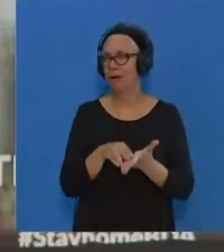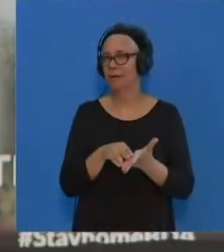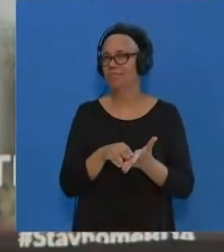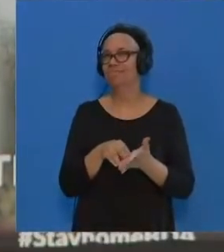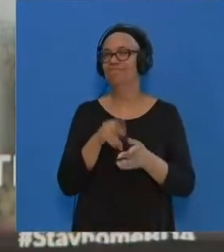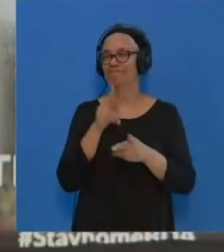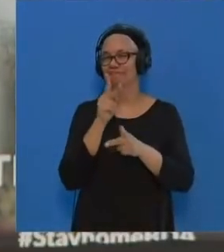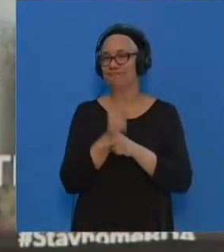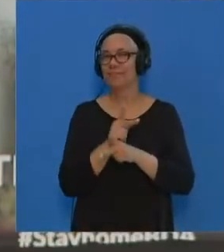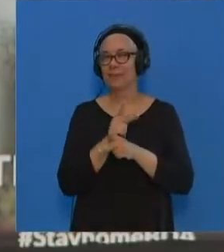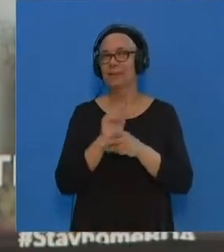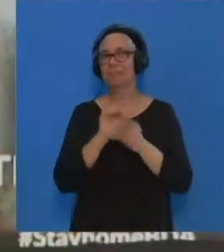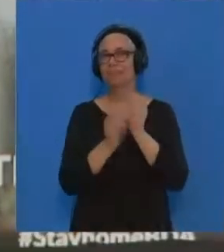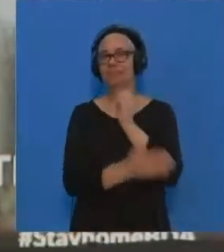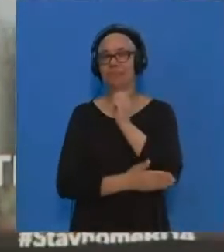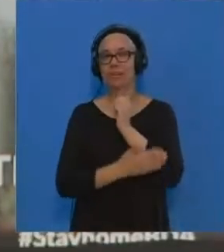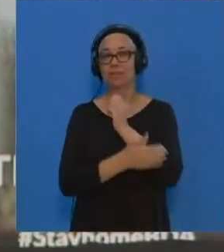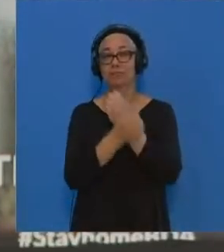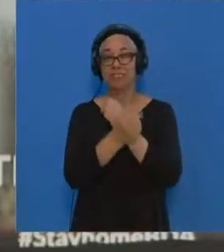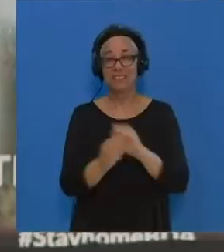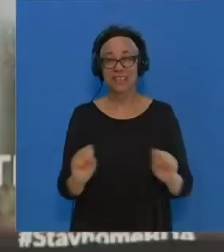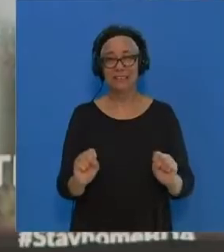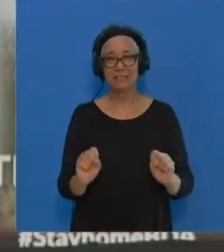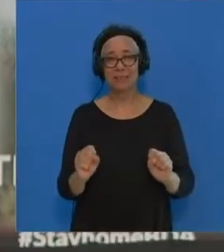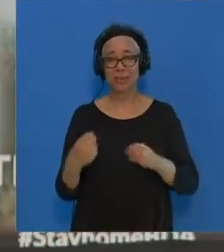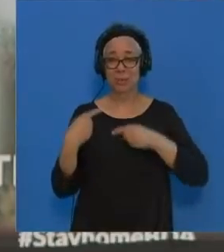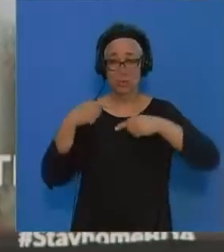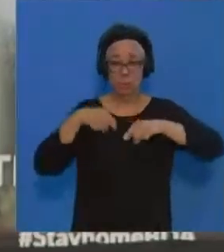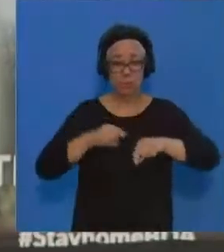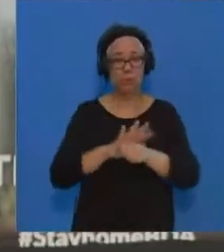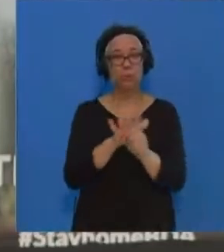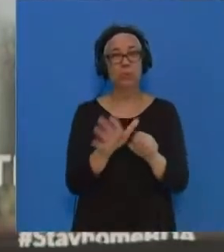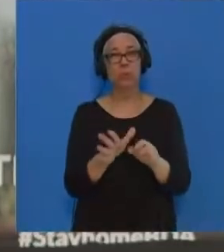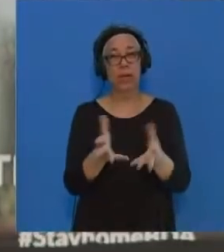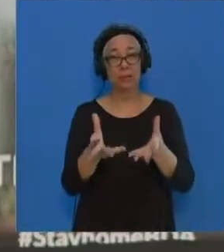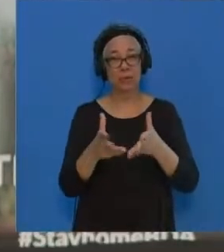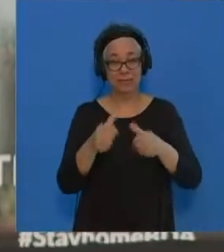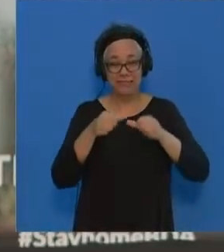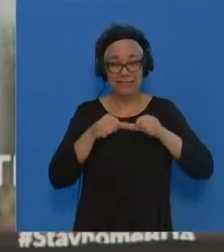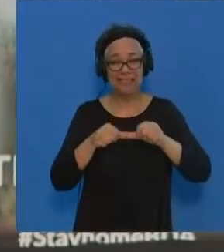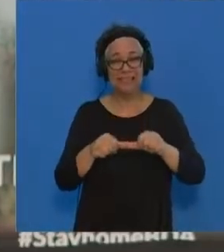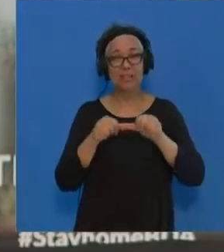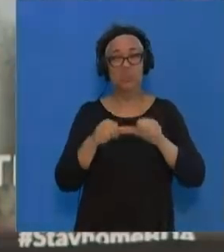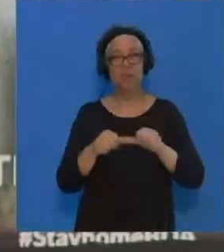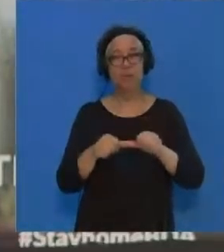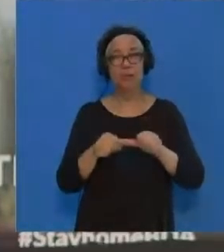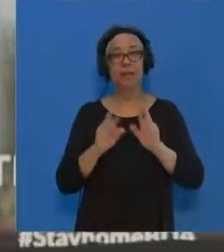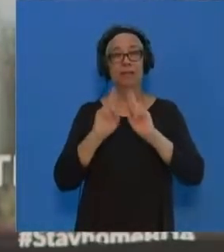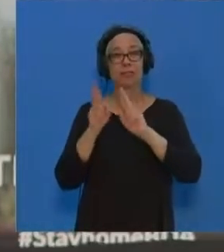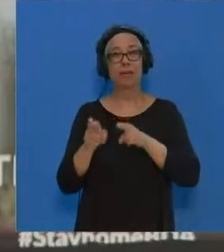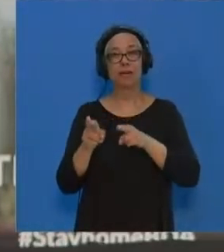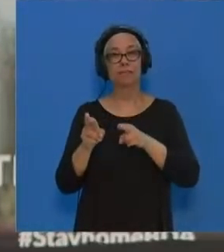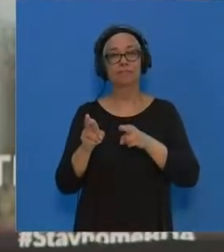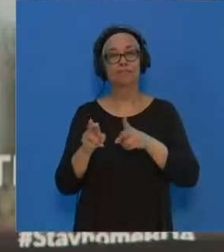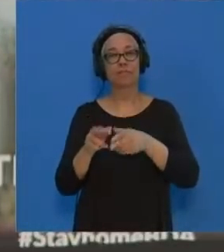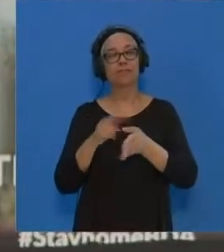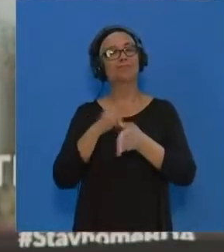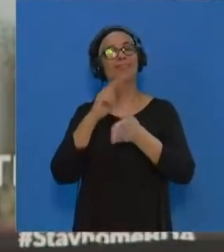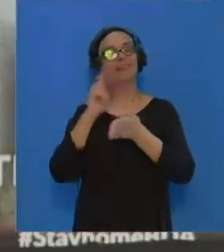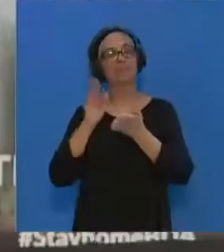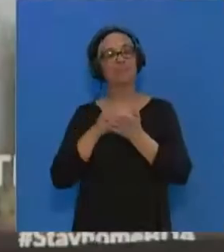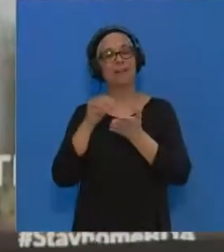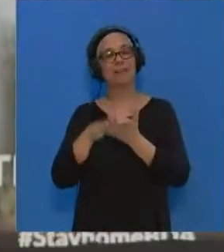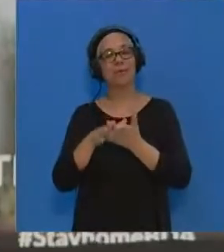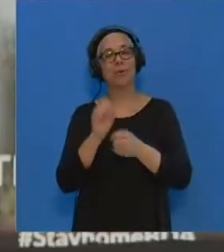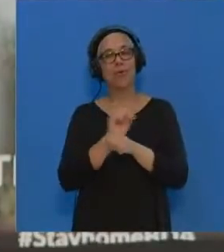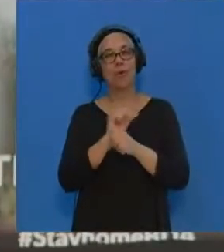country safe during this pandemic, and we have every intention of maintaining that good record as we continue to work together. With that, I'm happy